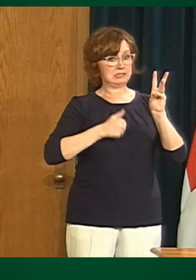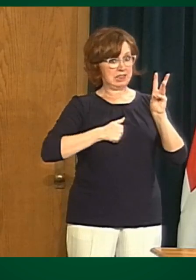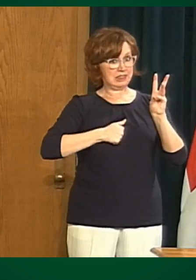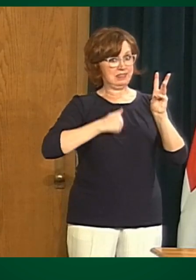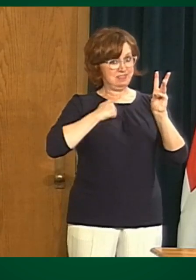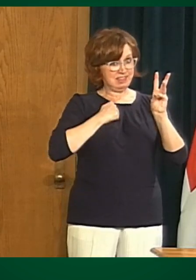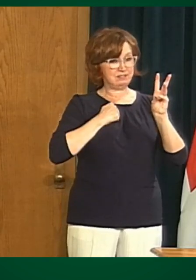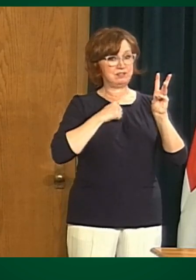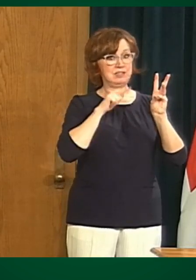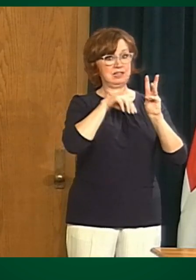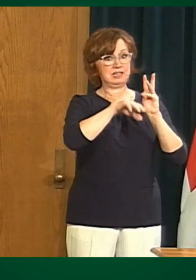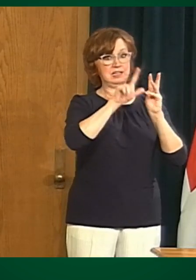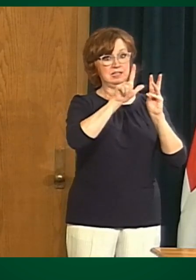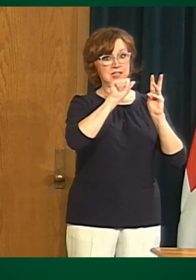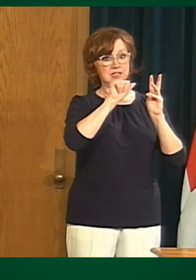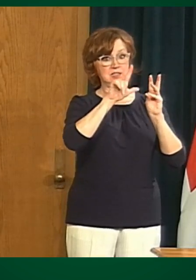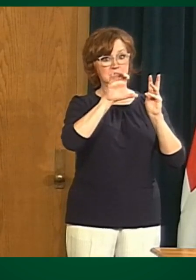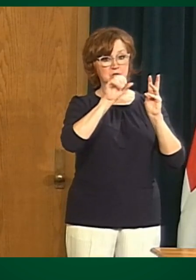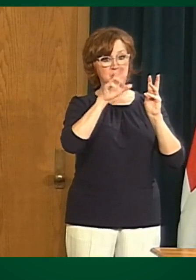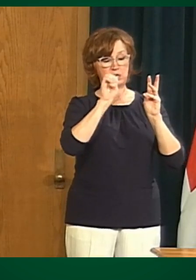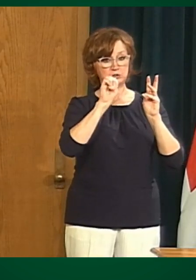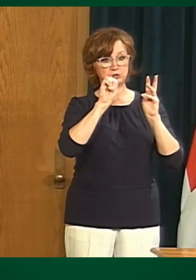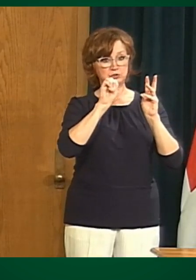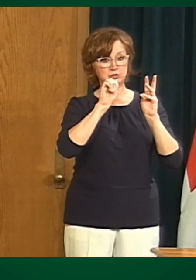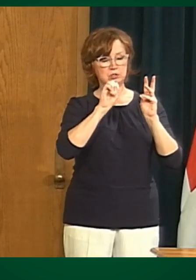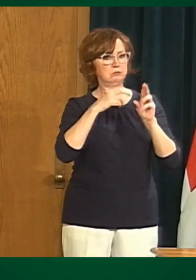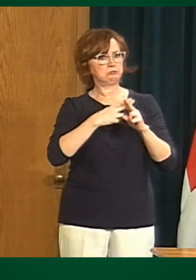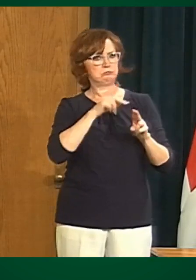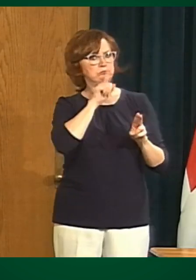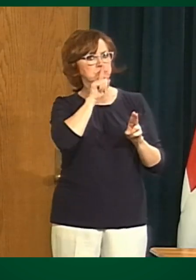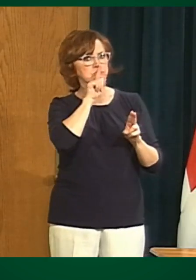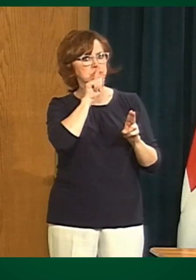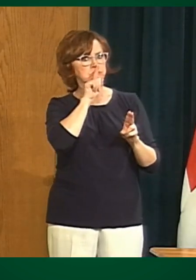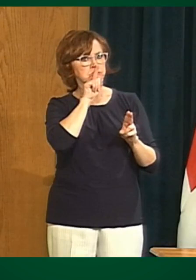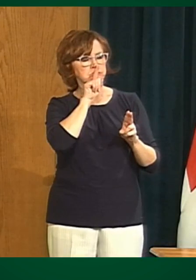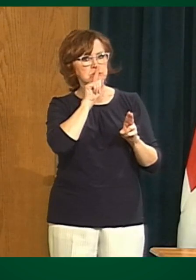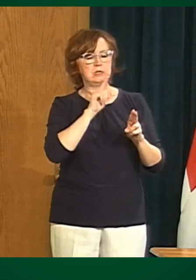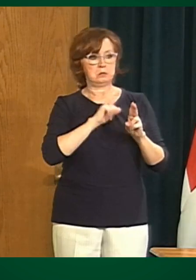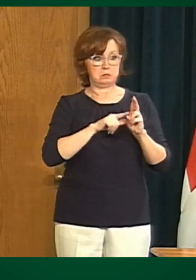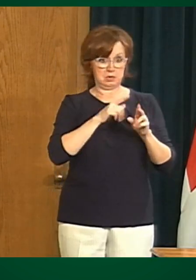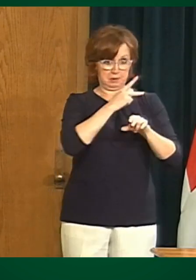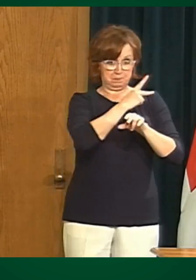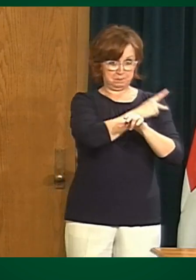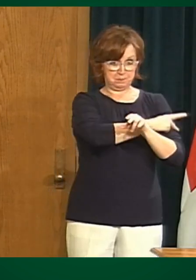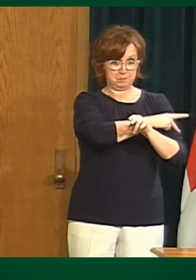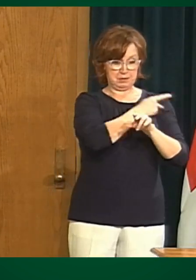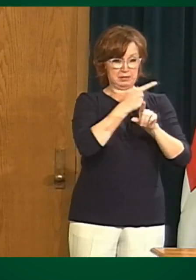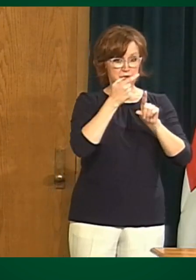or patient of Loche Health Center? I'm not asking for the name. I just want to know if they were a patient or